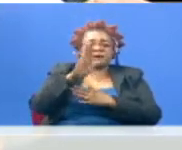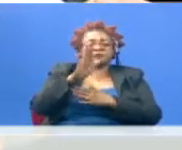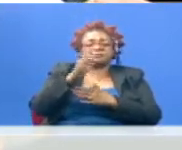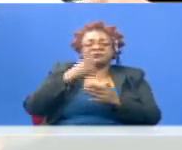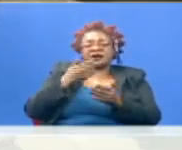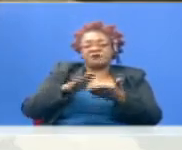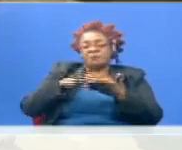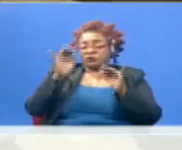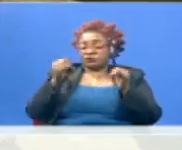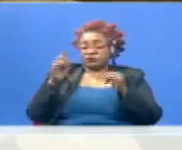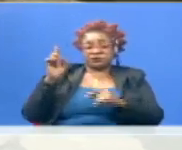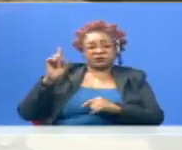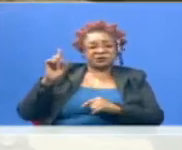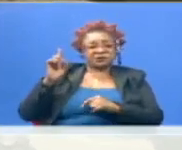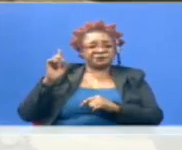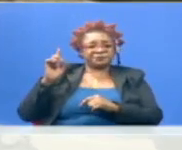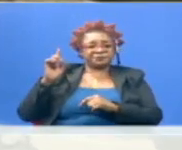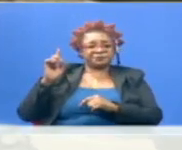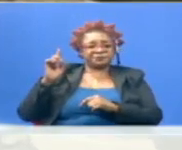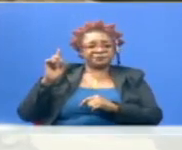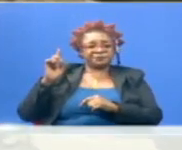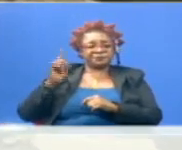report.